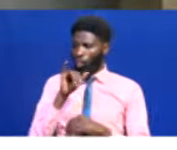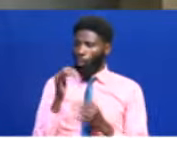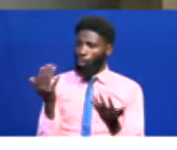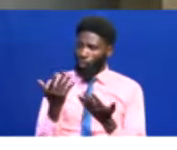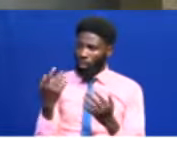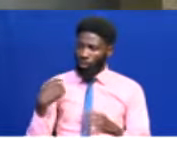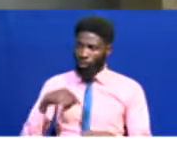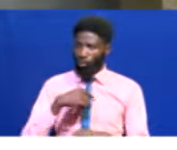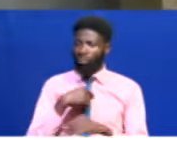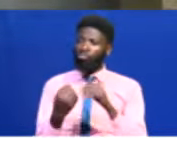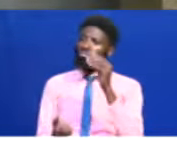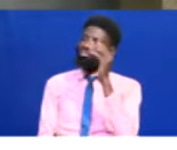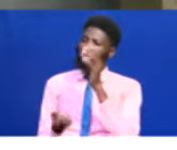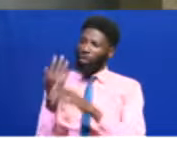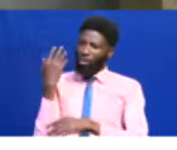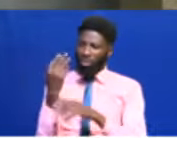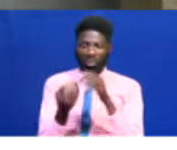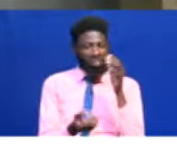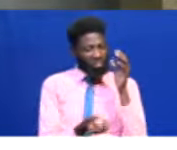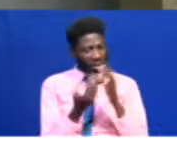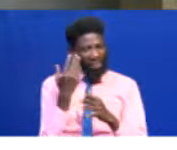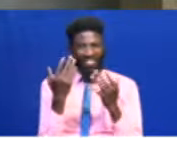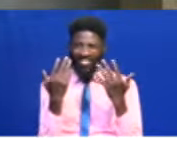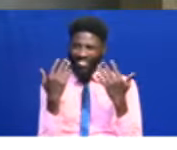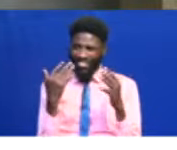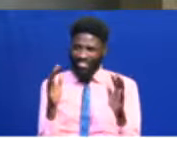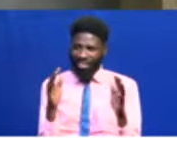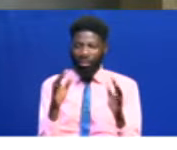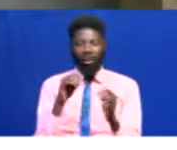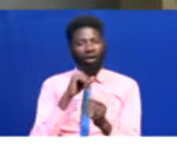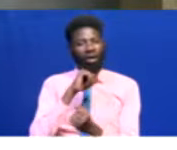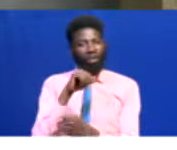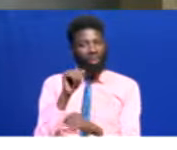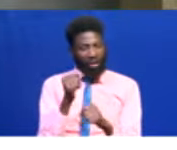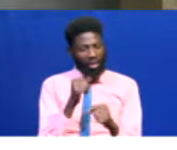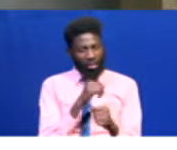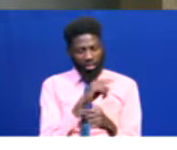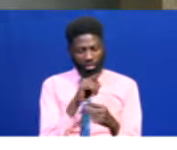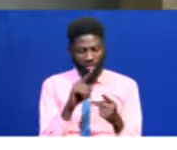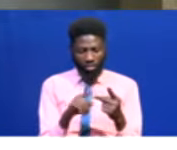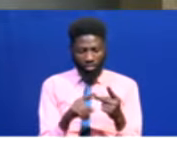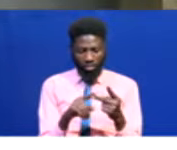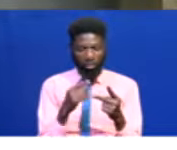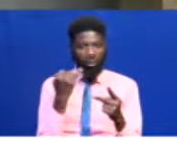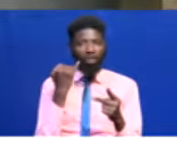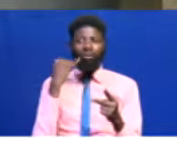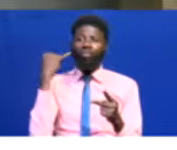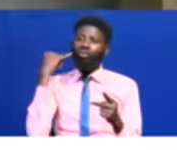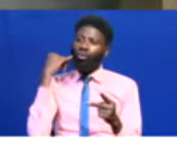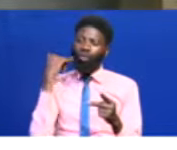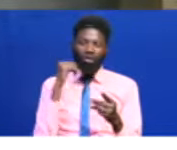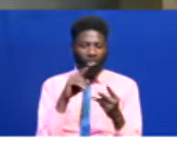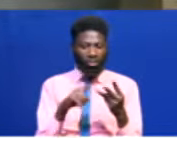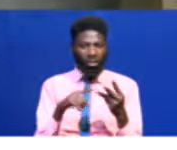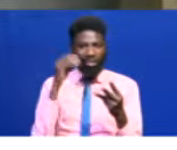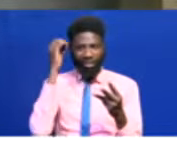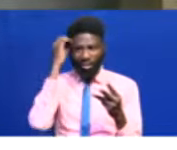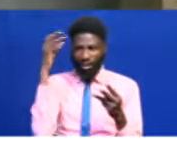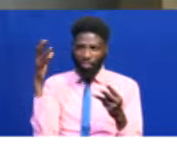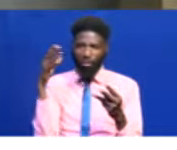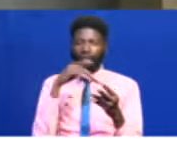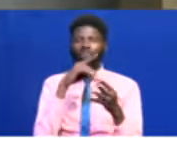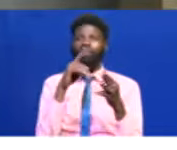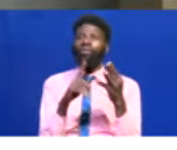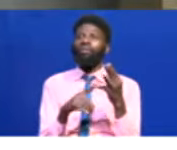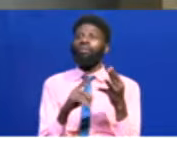have launched are, we have Homa Bay, we have Nakuru, we have Kiambu, we